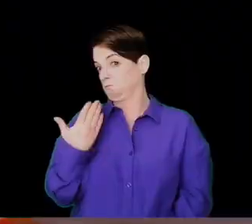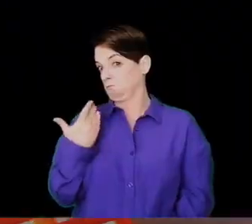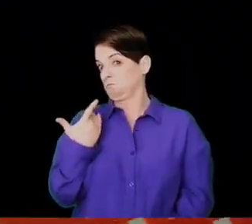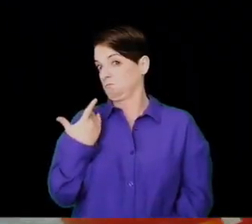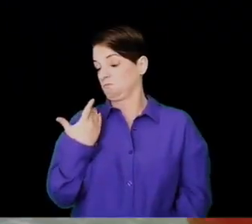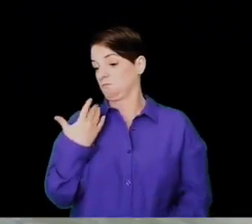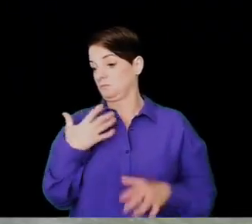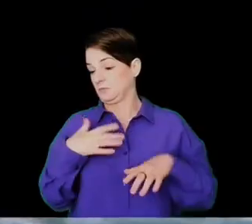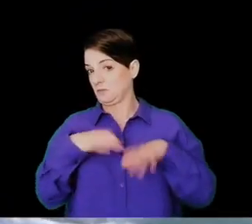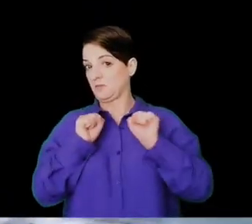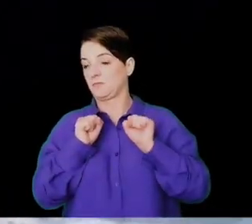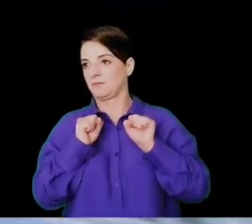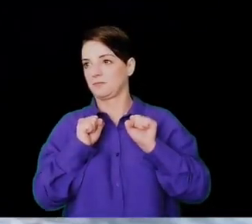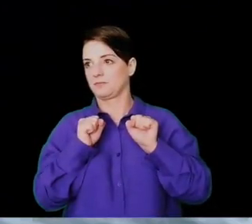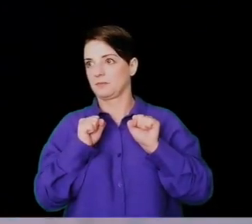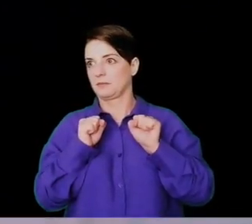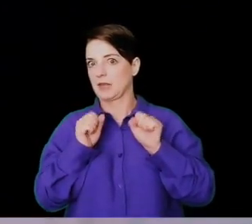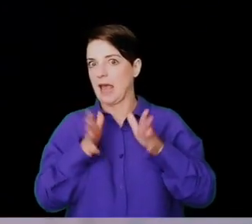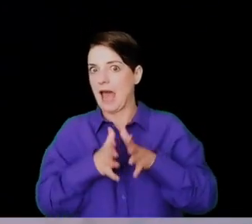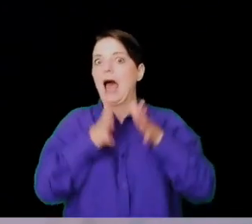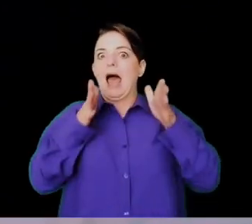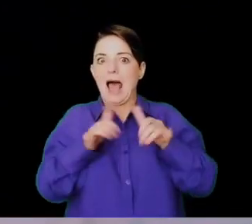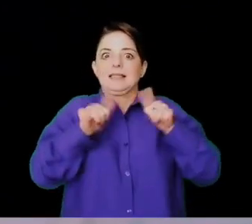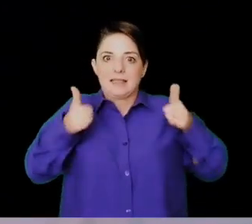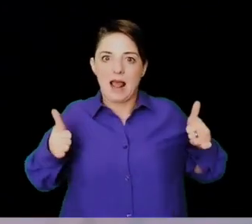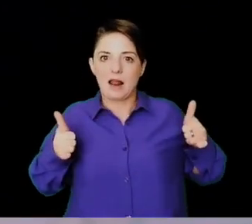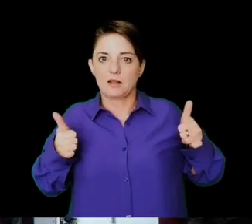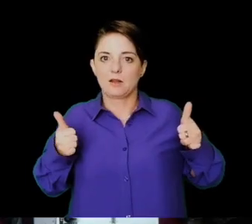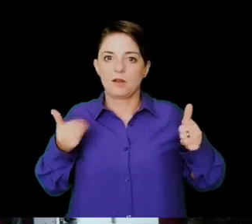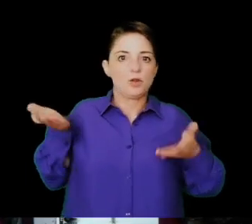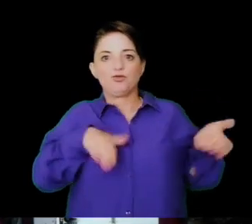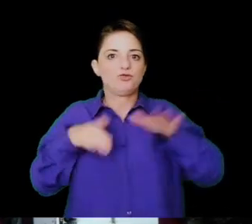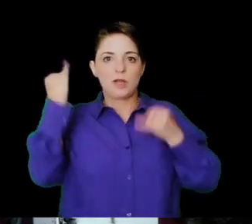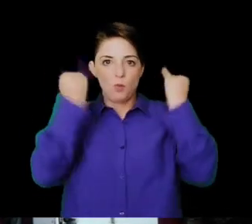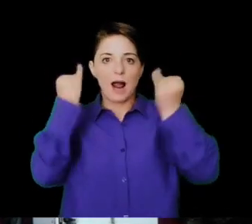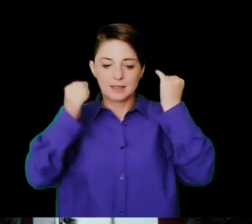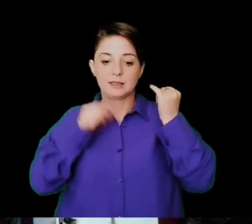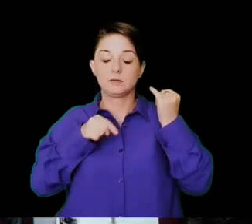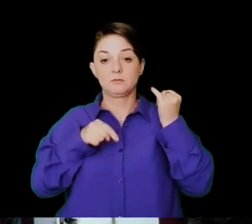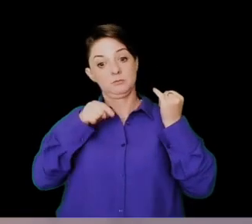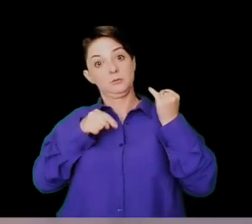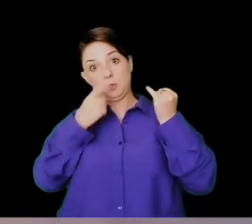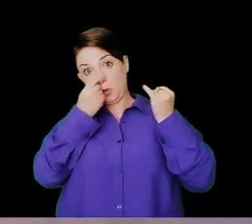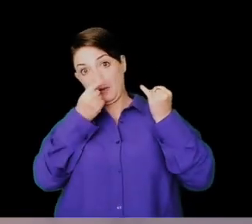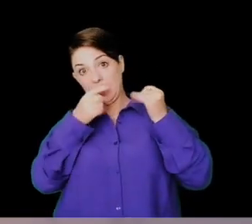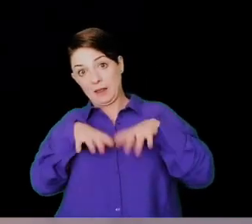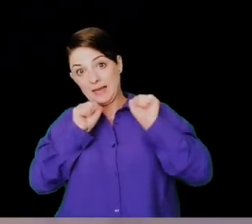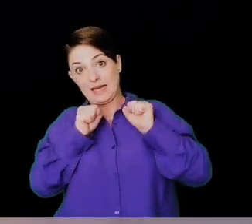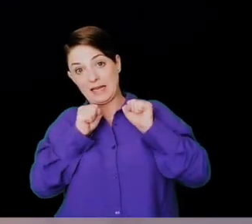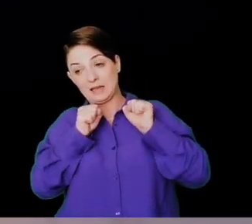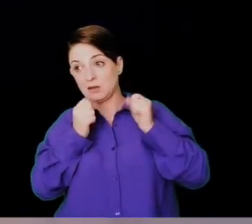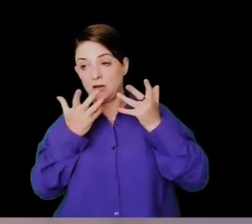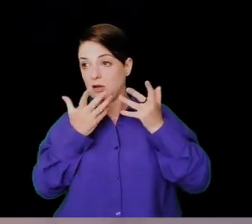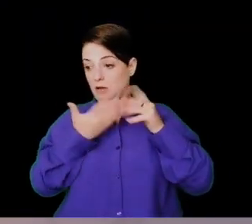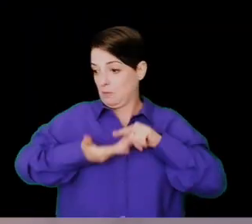We've only just really got to beginning at-scale rewilding. You know, this could be the beginning